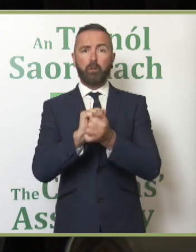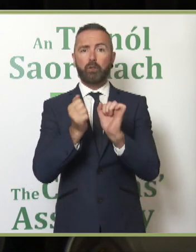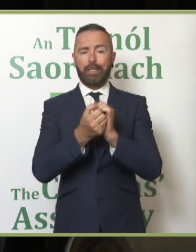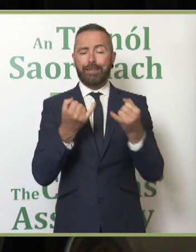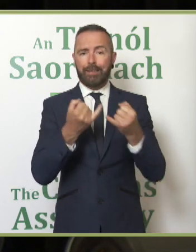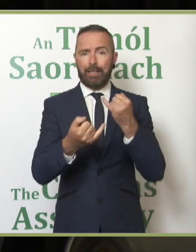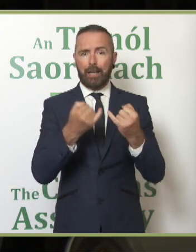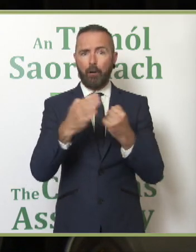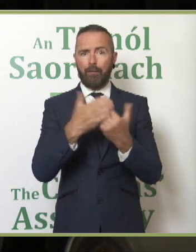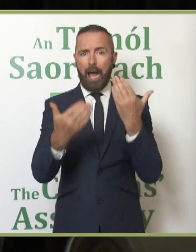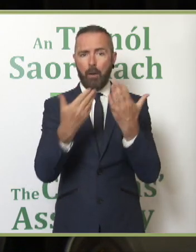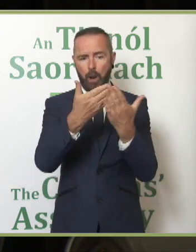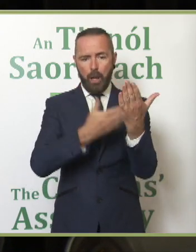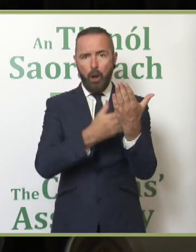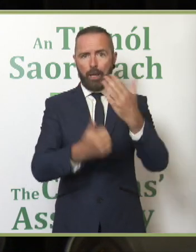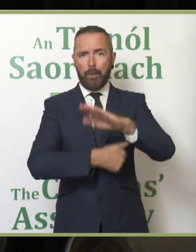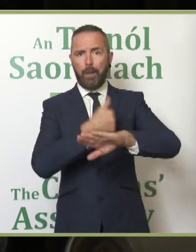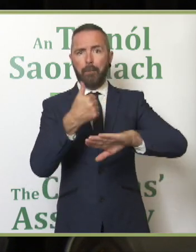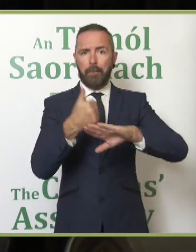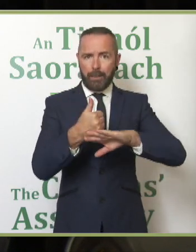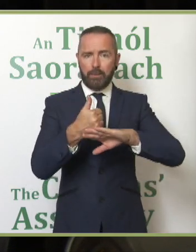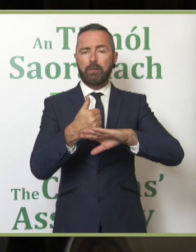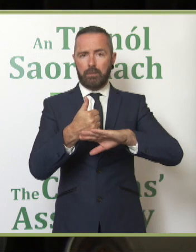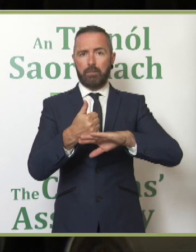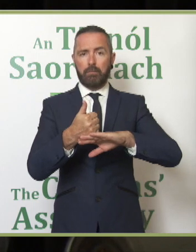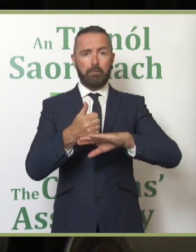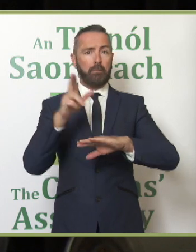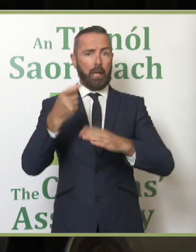are actually implemented. That's where the change, recommended change,